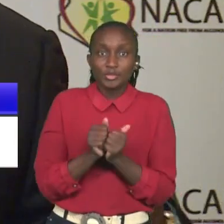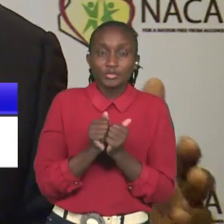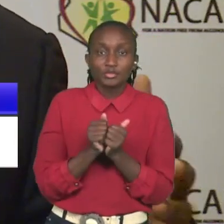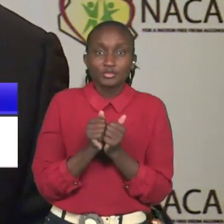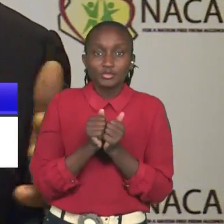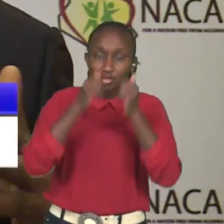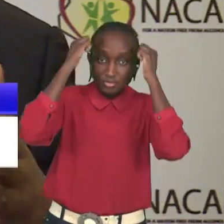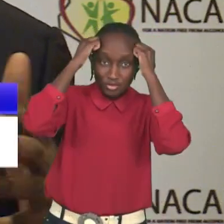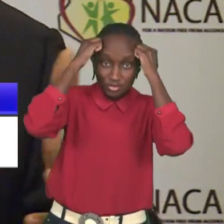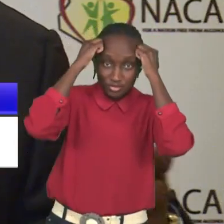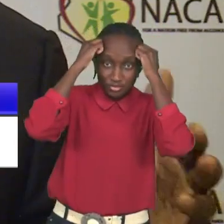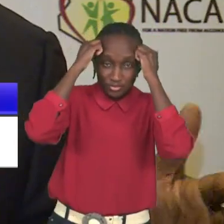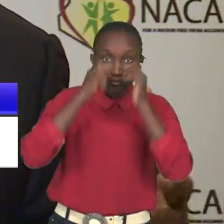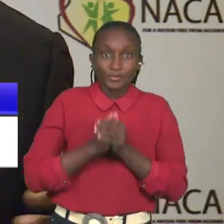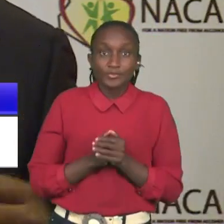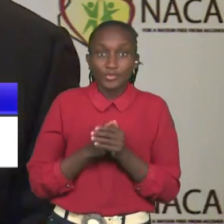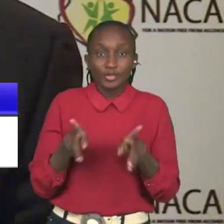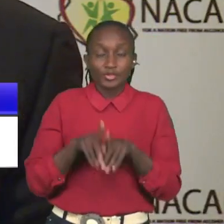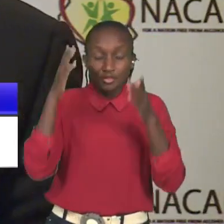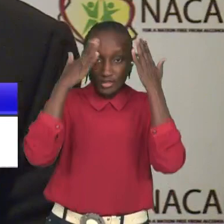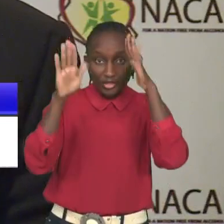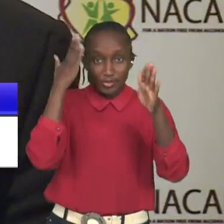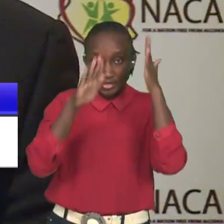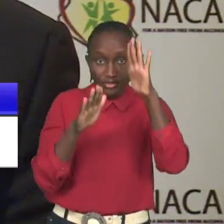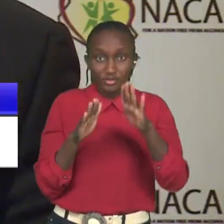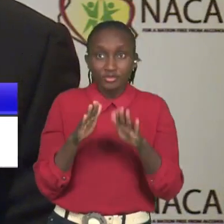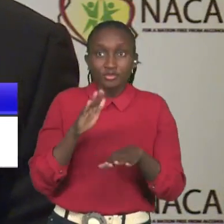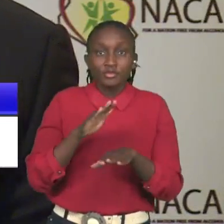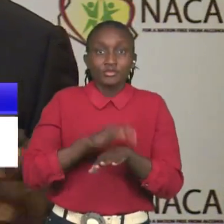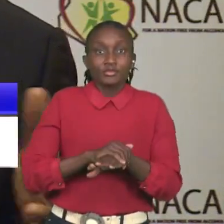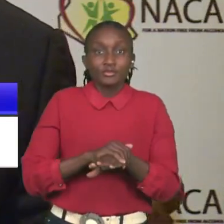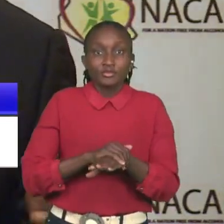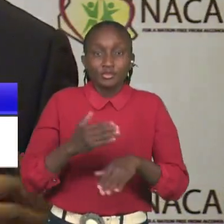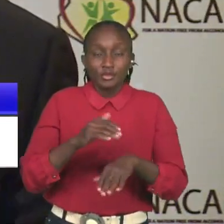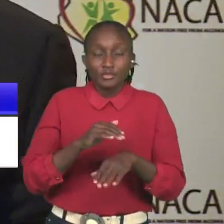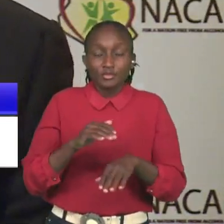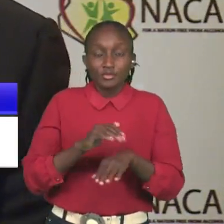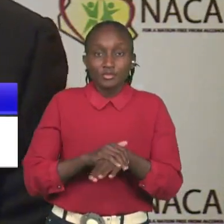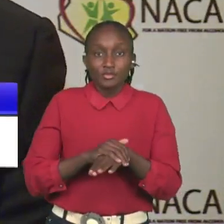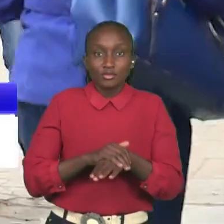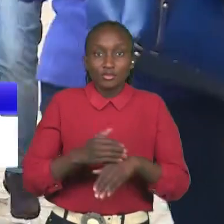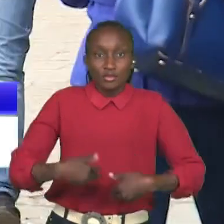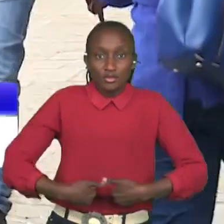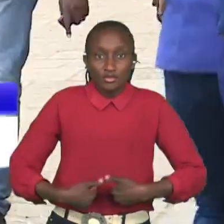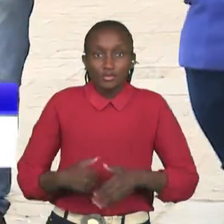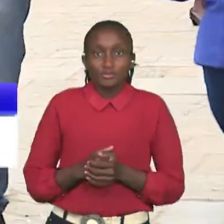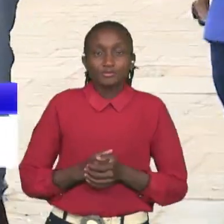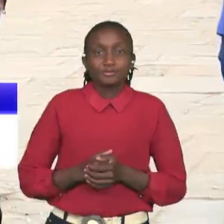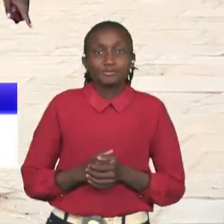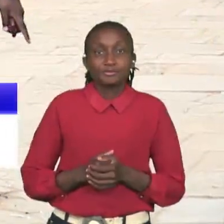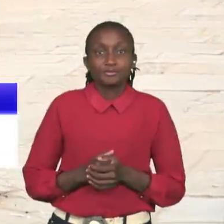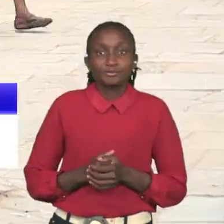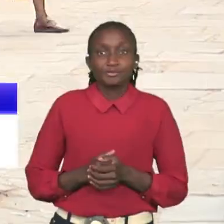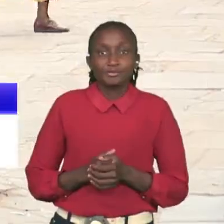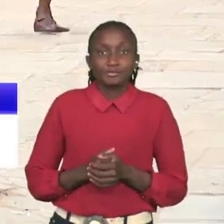for education, and for awareness creation amongst our young people on the effects of drug trafficking.